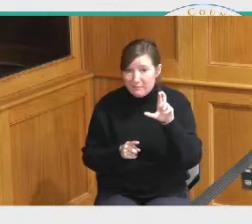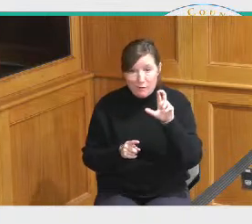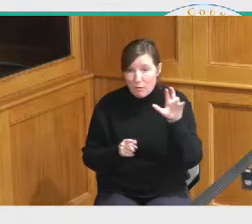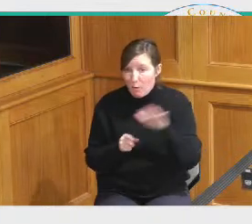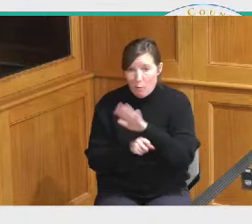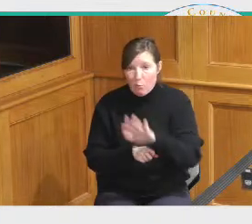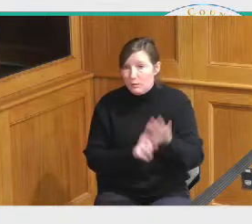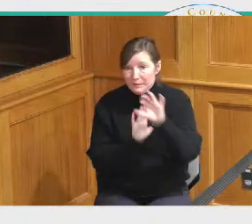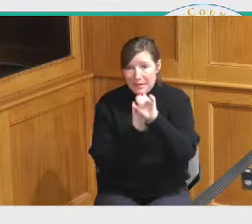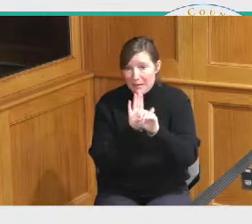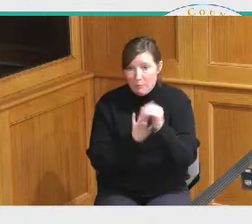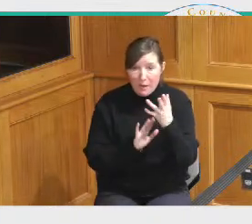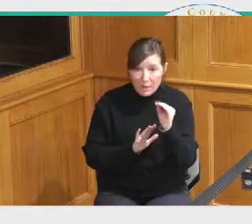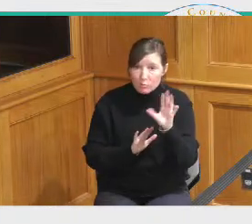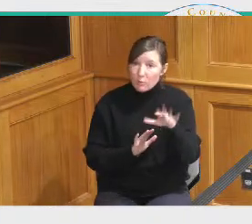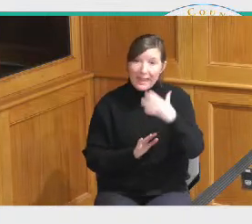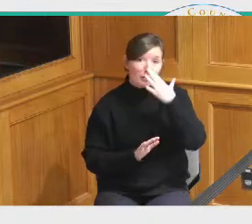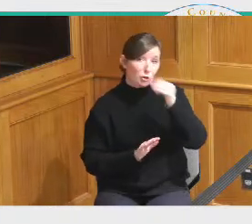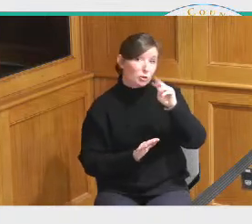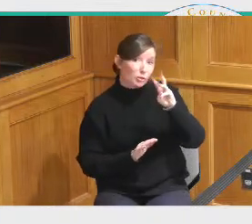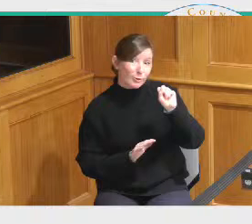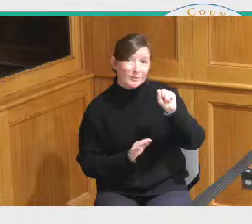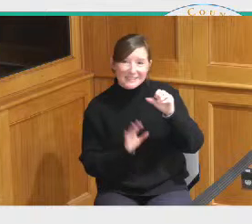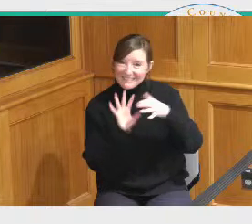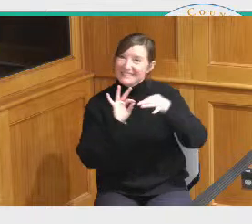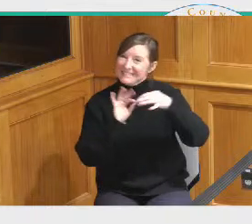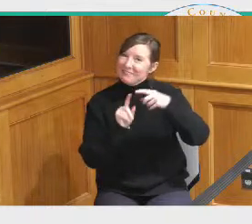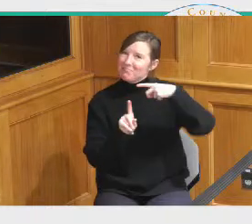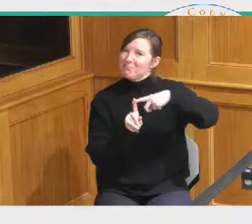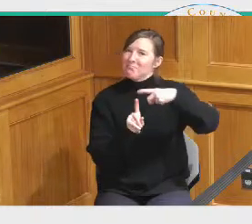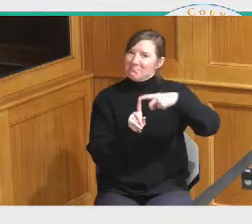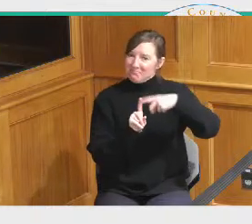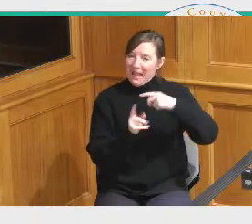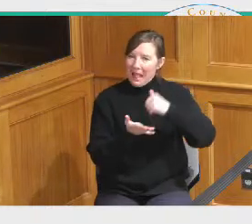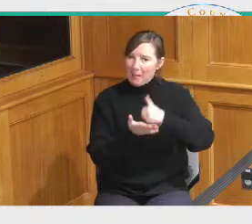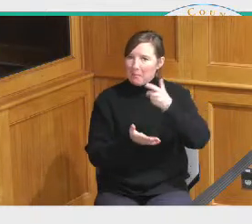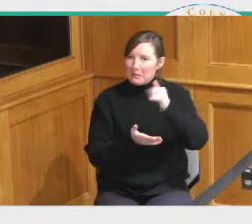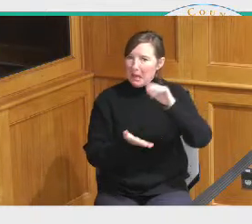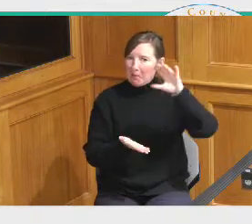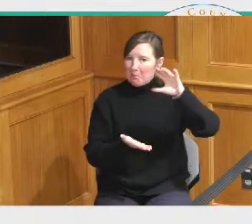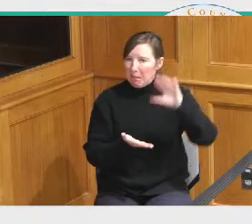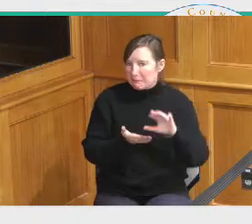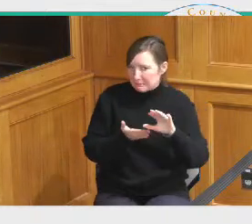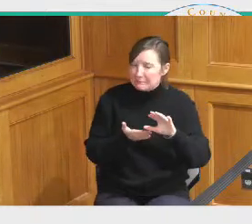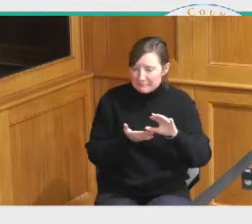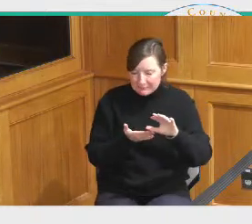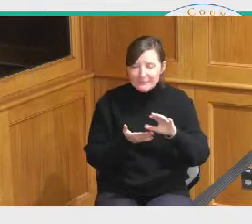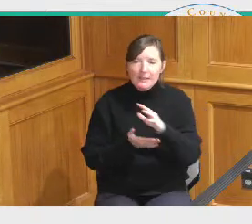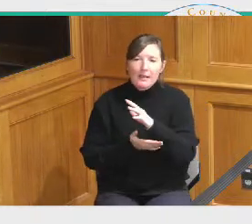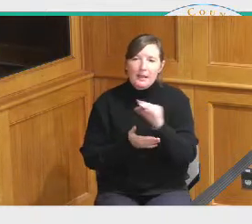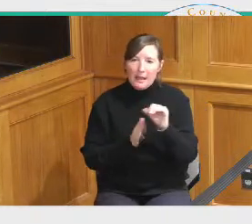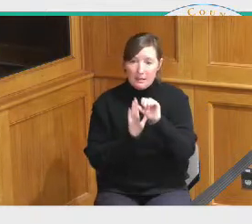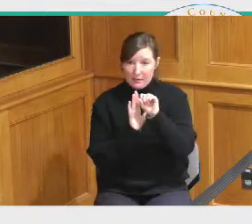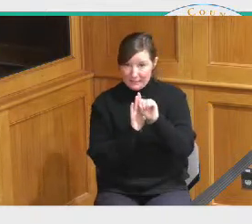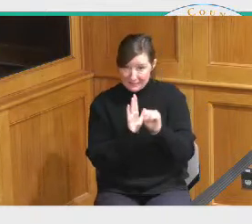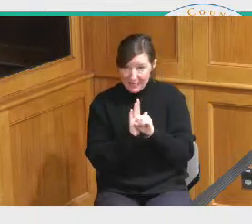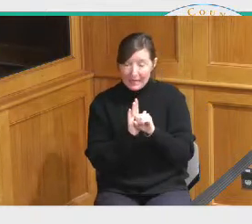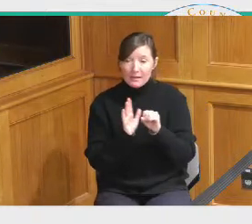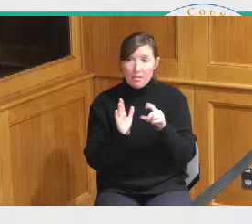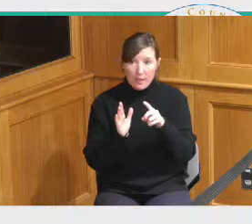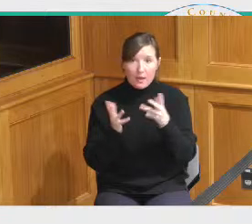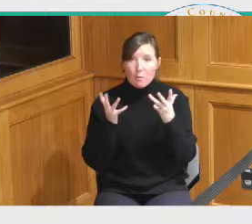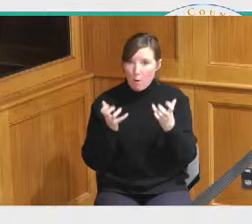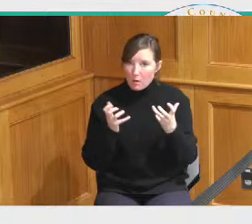Ohio. So good news on that front. That slices away at that gap, as does the state's commitment